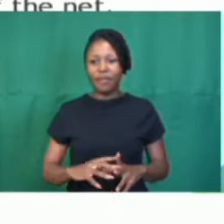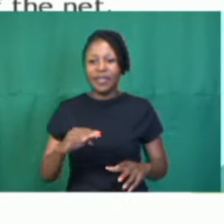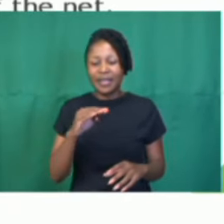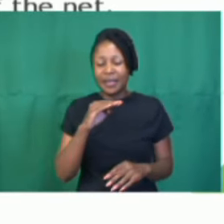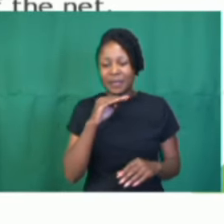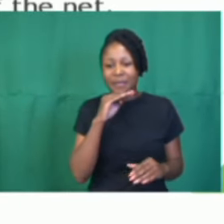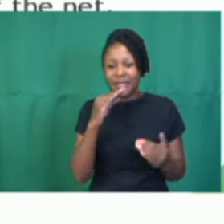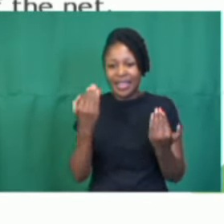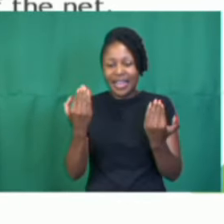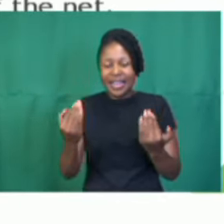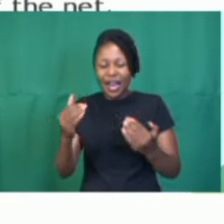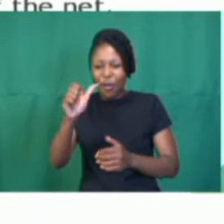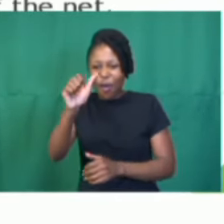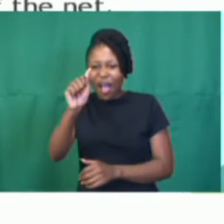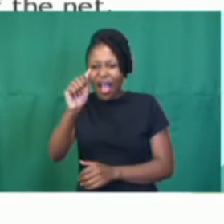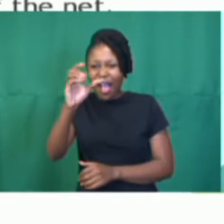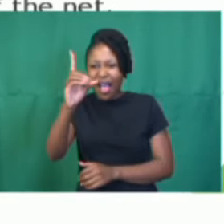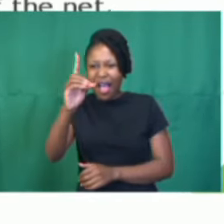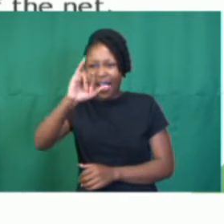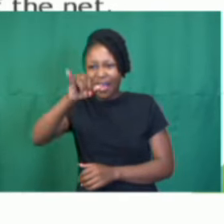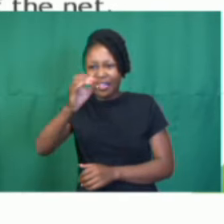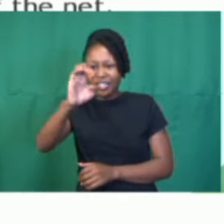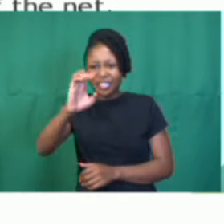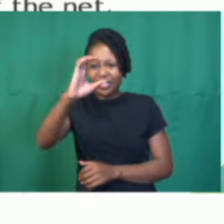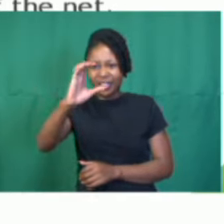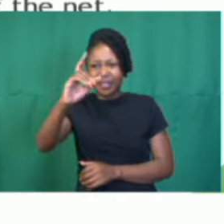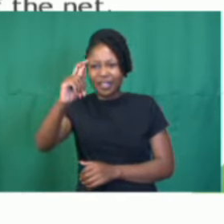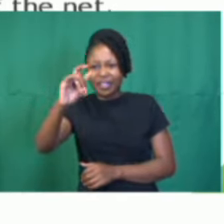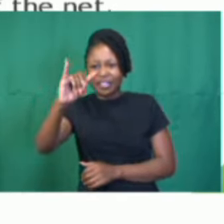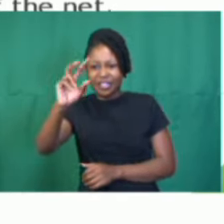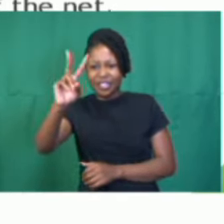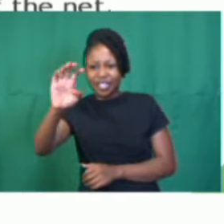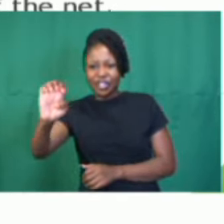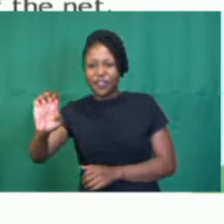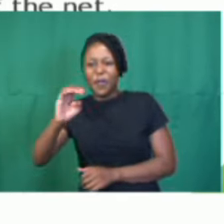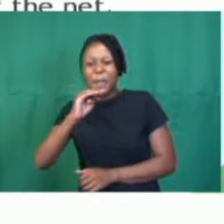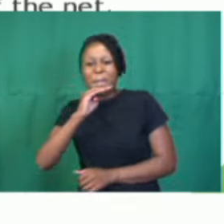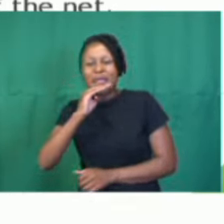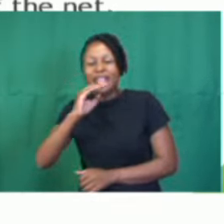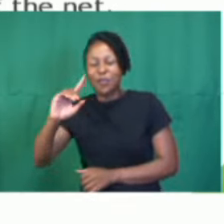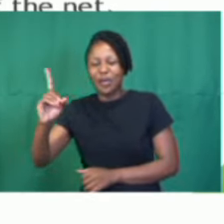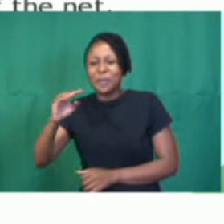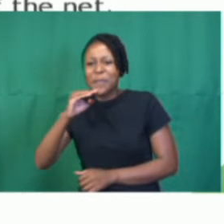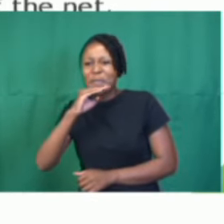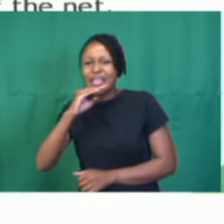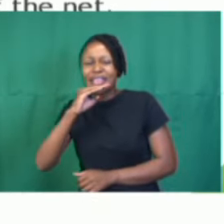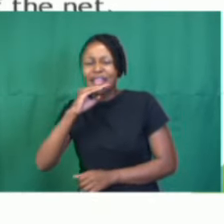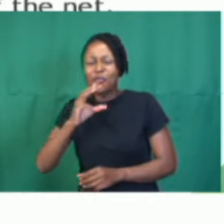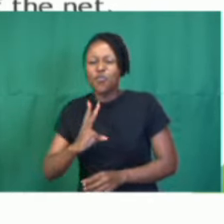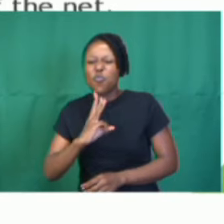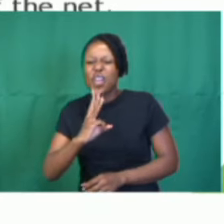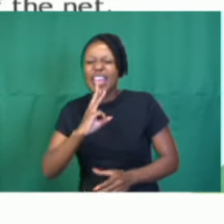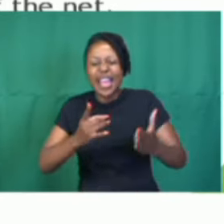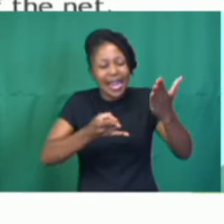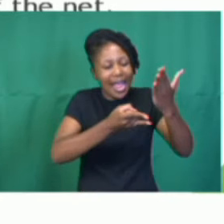information about a noun. So the writer could have simply said, I made a decision. But now he or she